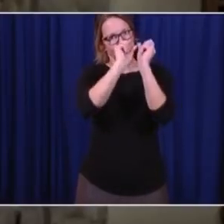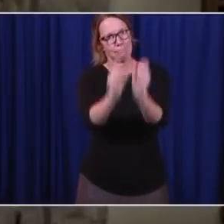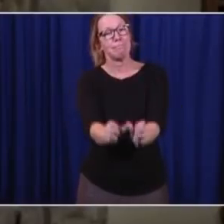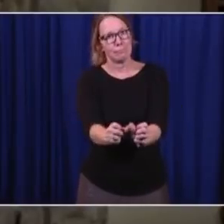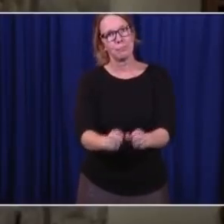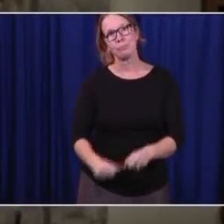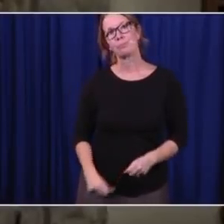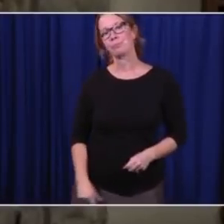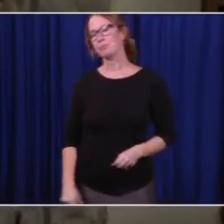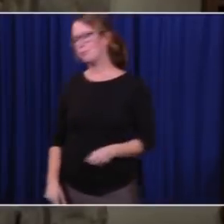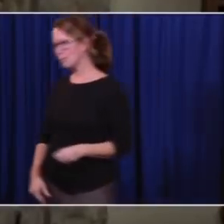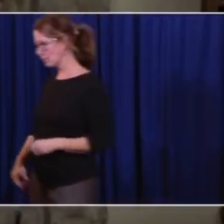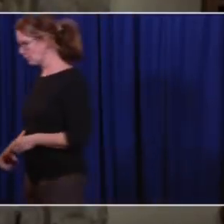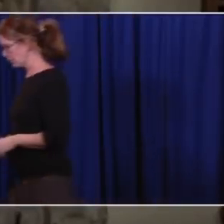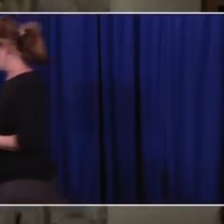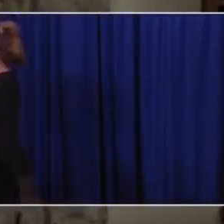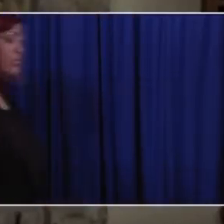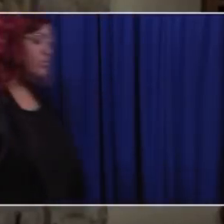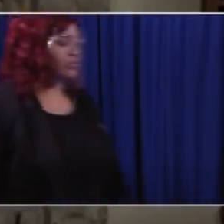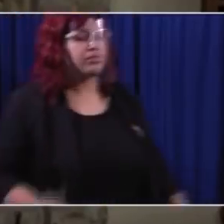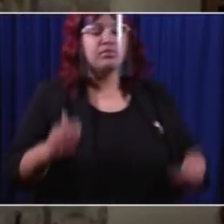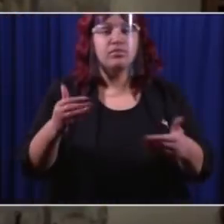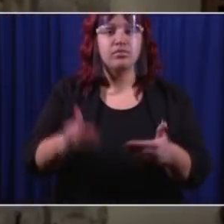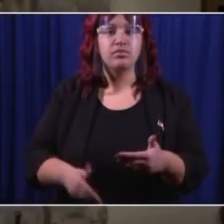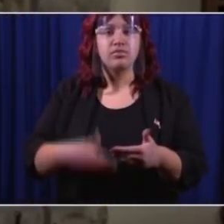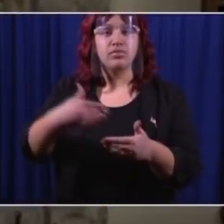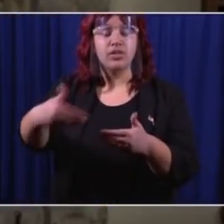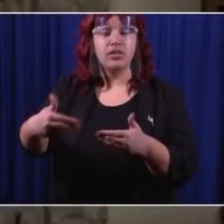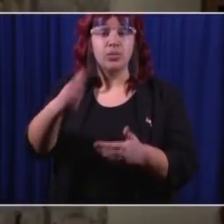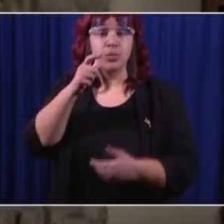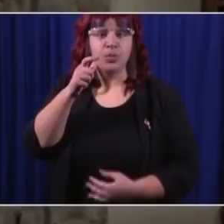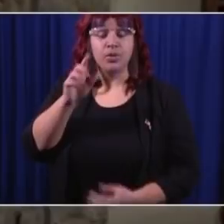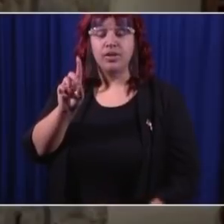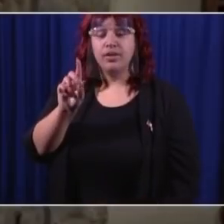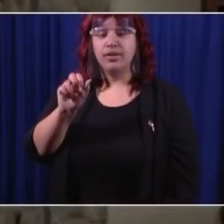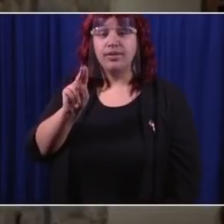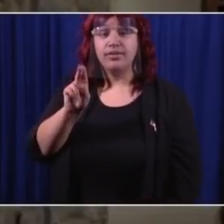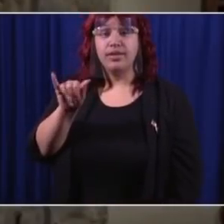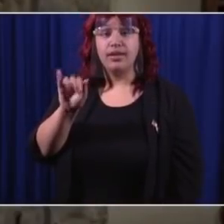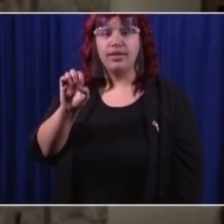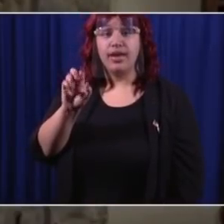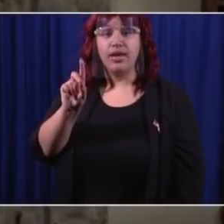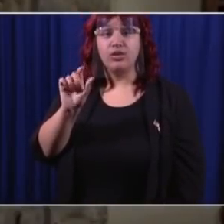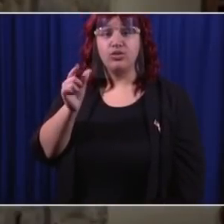Next question is from Danny Eldridge at Hannah News Service. Hello, Governor.